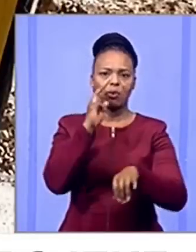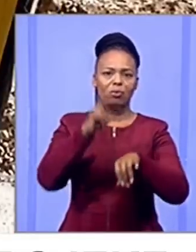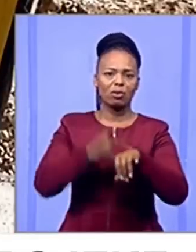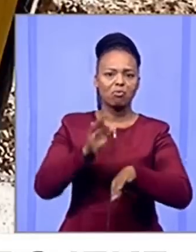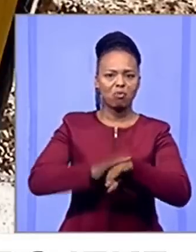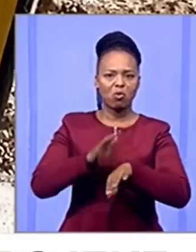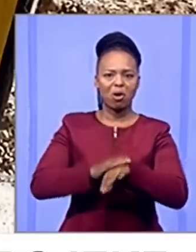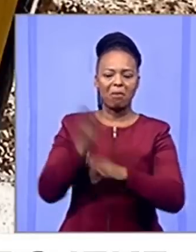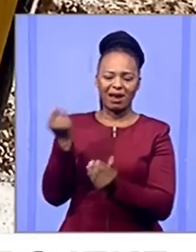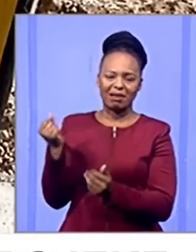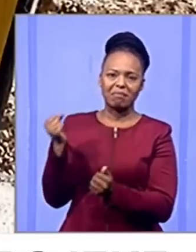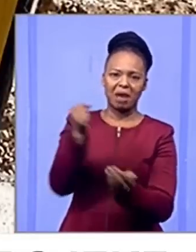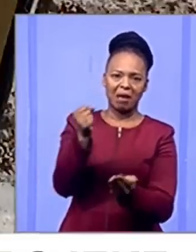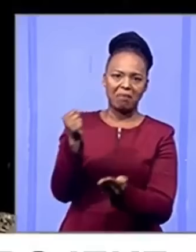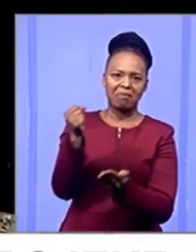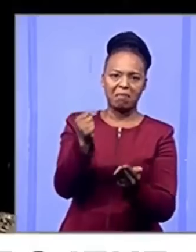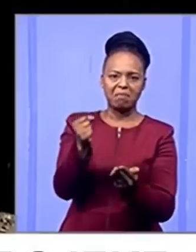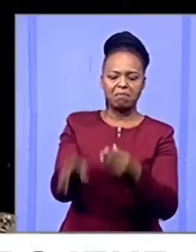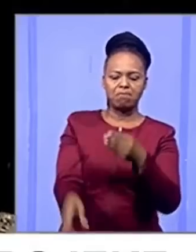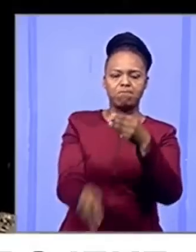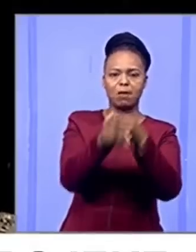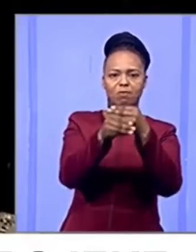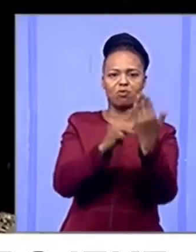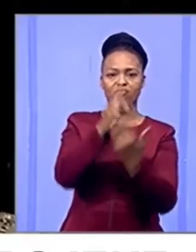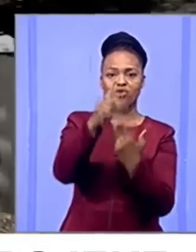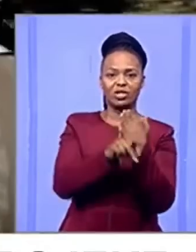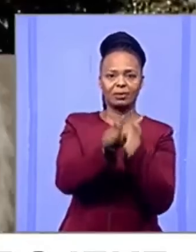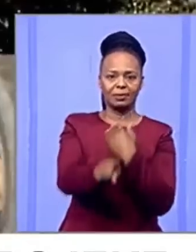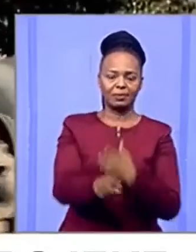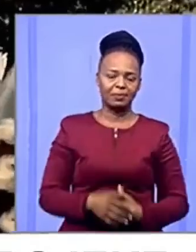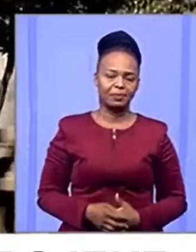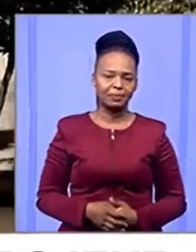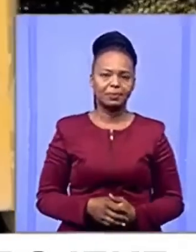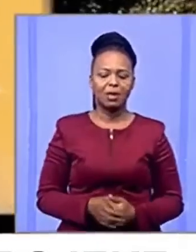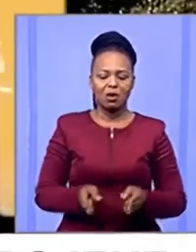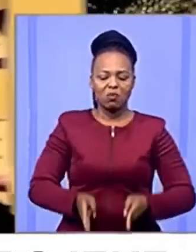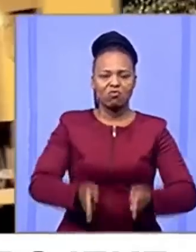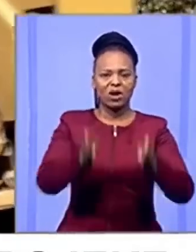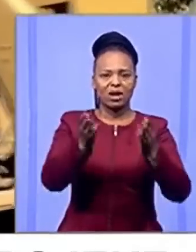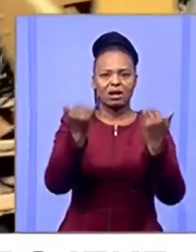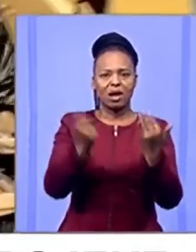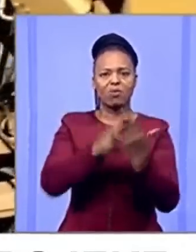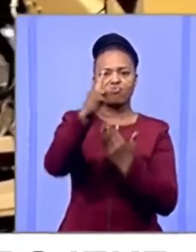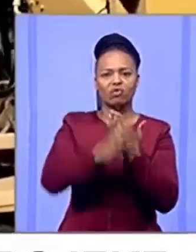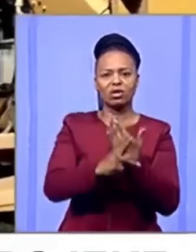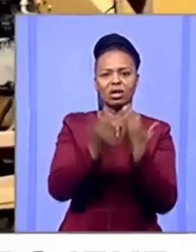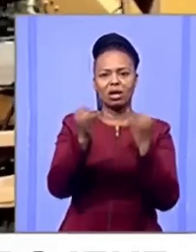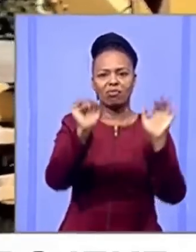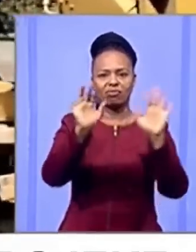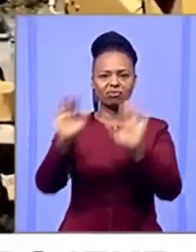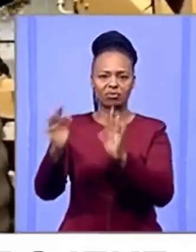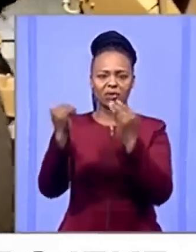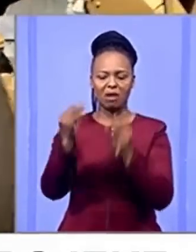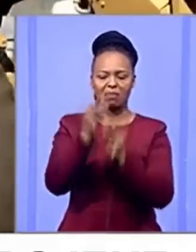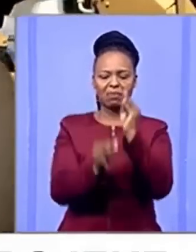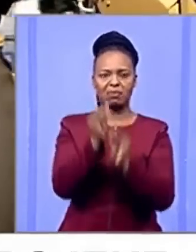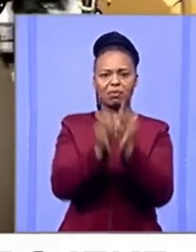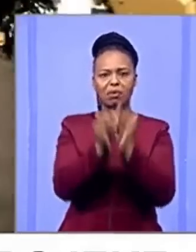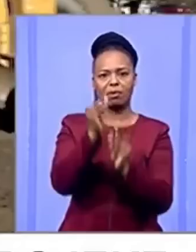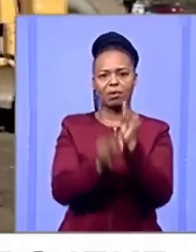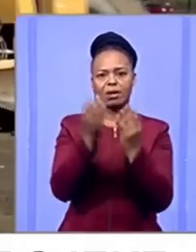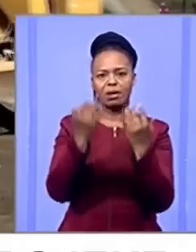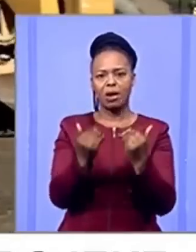go okediwe madi a tekanyetso a projeke eno. Tsela eno ke nngwe ya diprojeke di le 9 tsa ditsela tse go tla